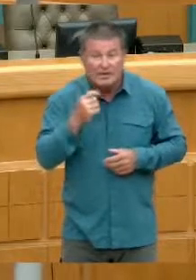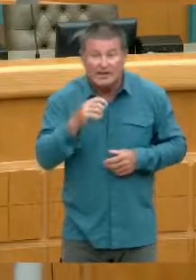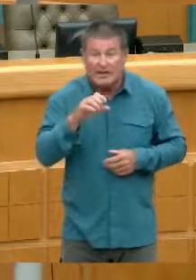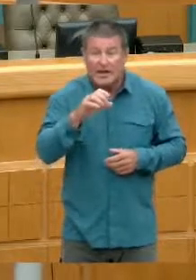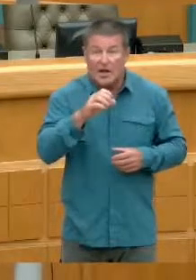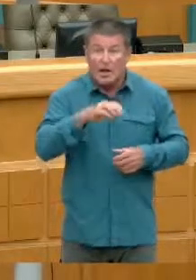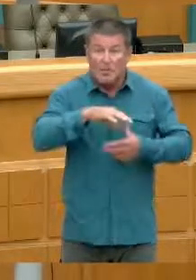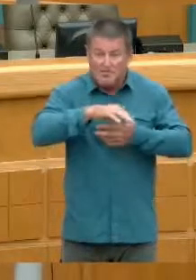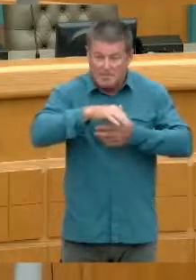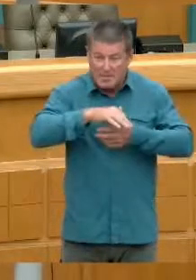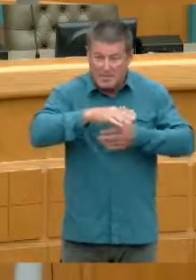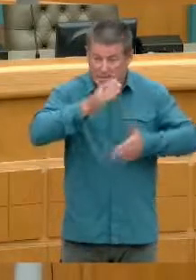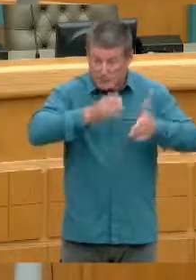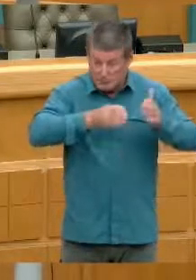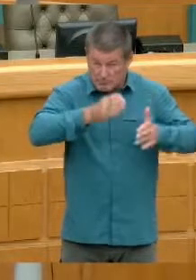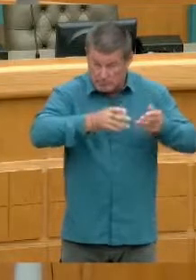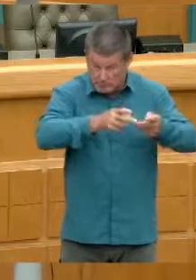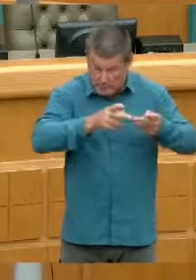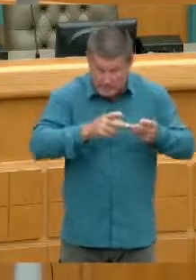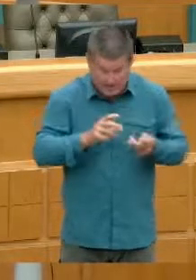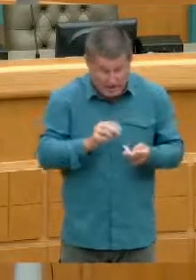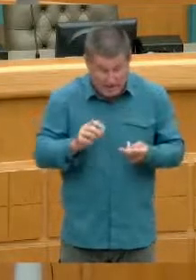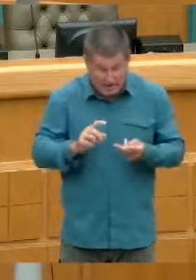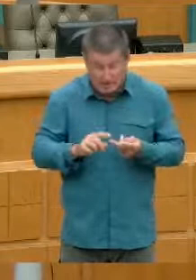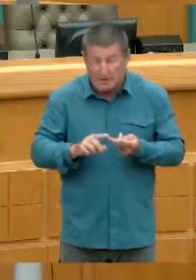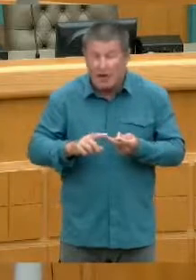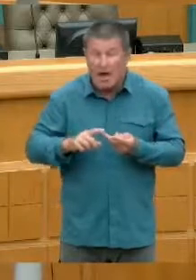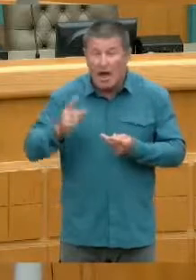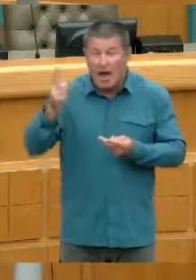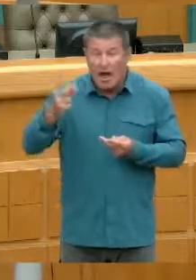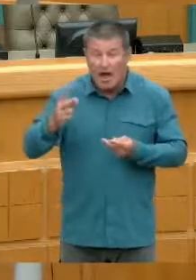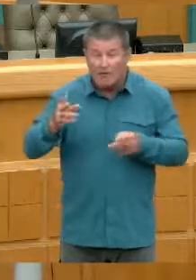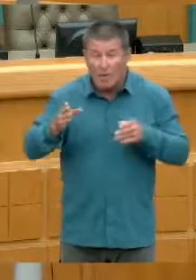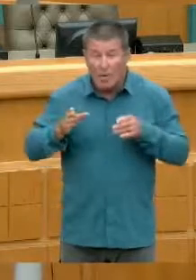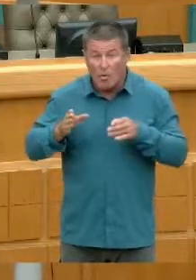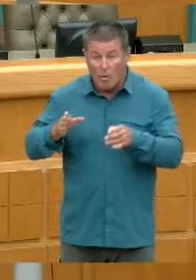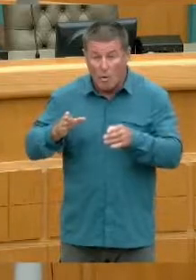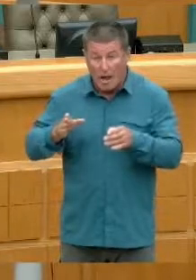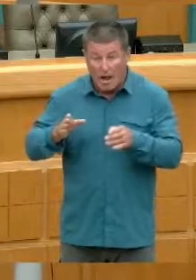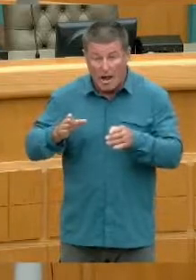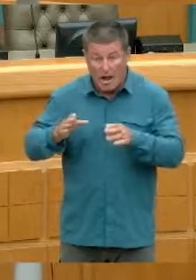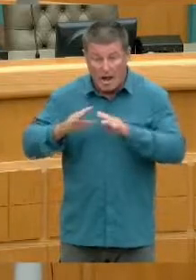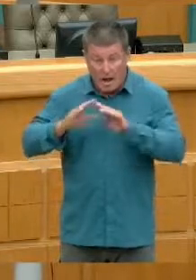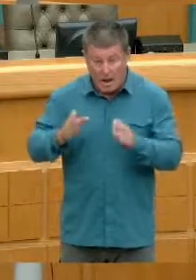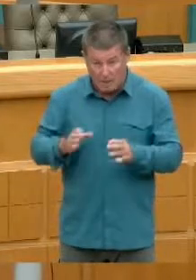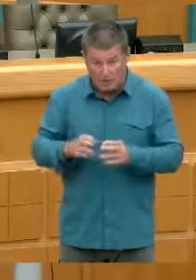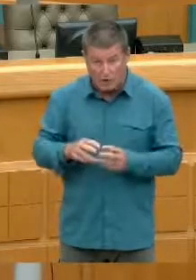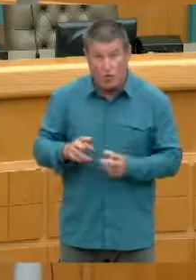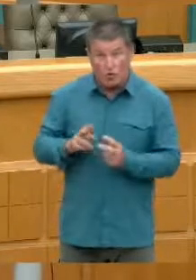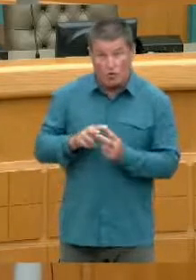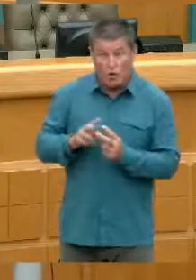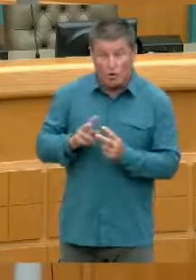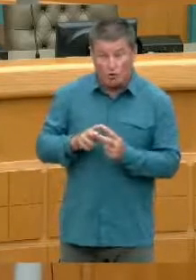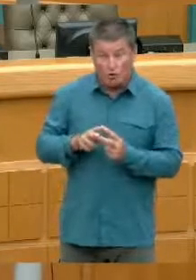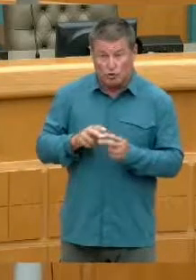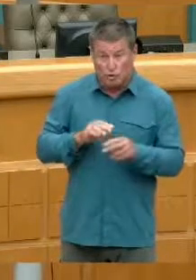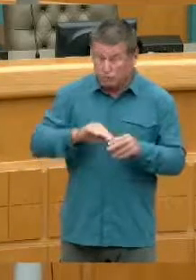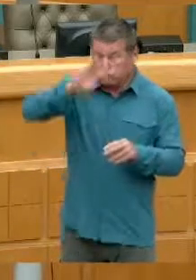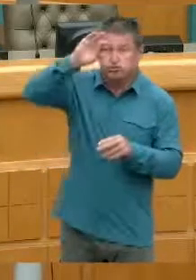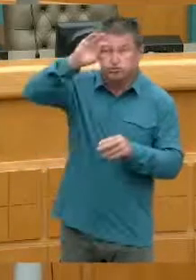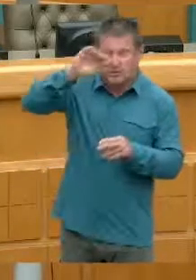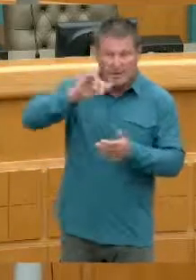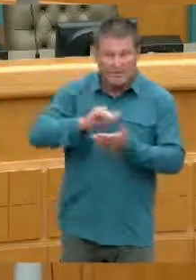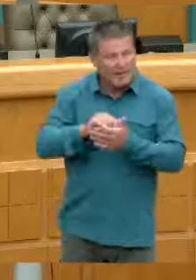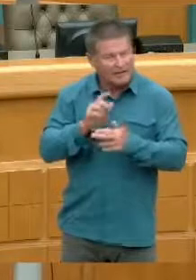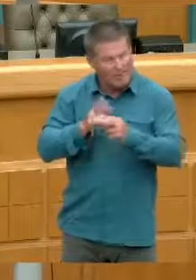quantified last week at the meatpacking plant and at the transitional housing facilities. And you can see what an outbreak looks like now. It's a rapid